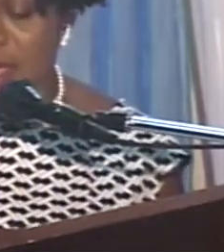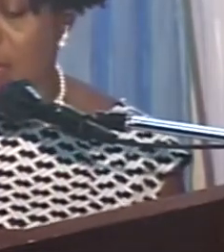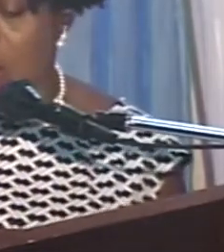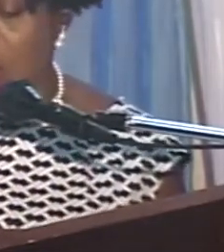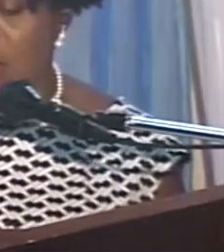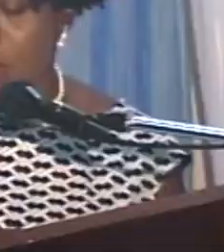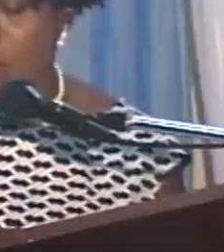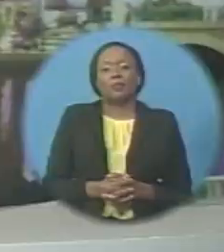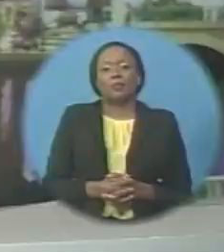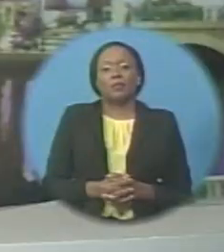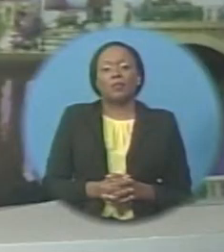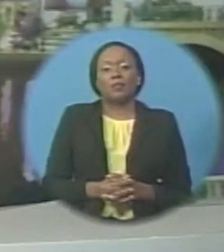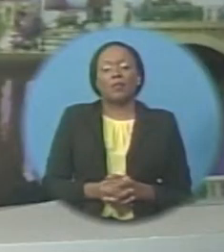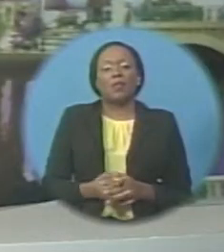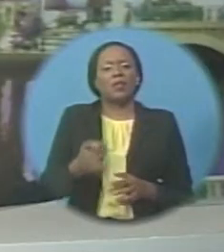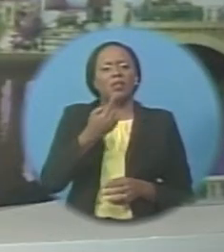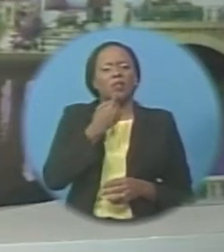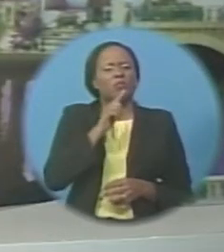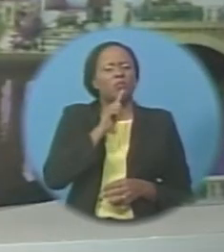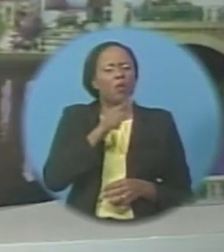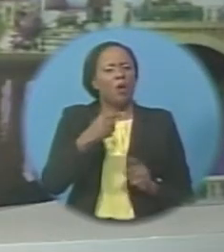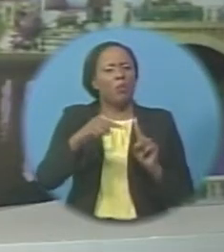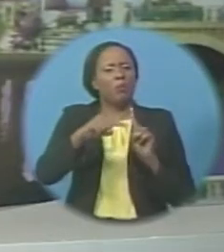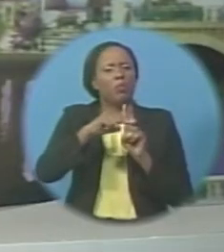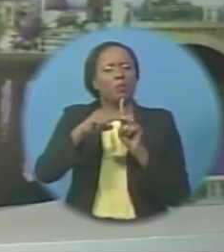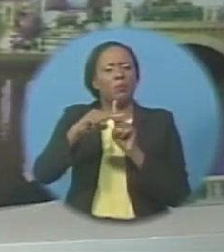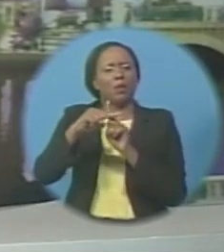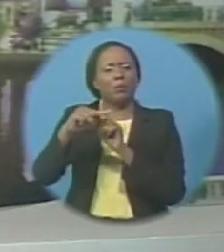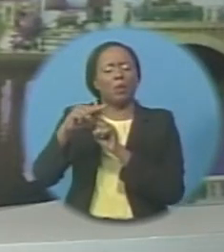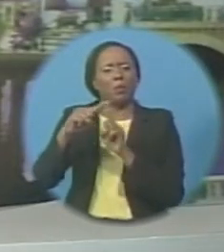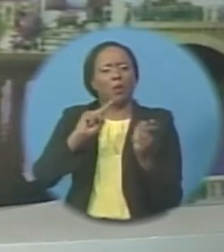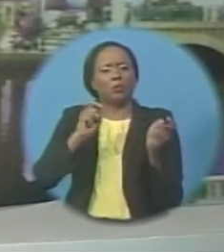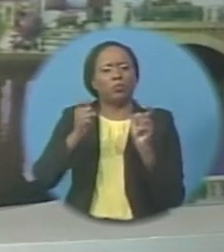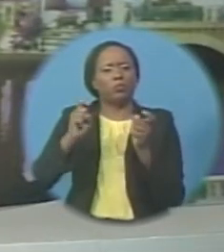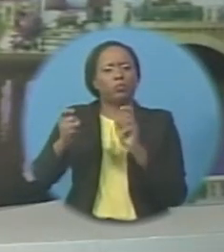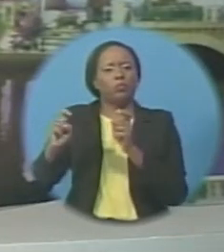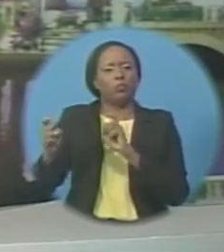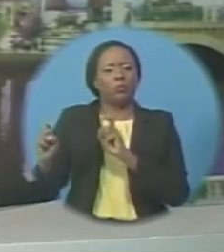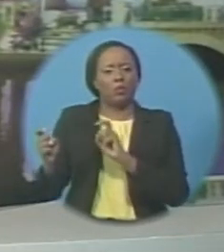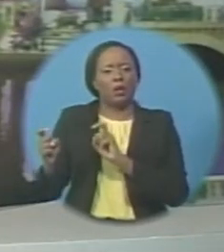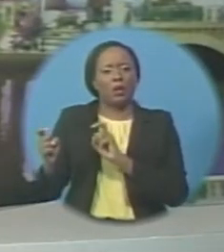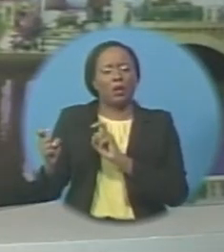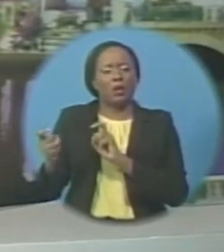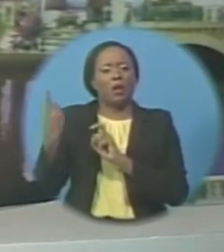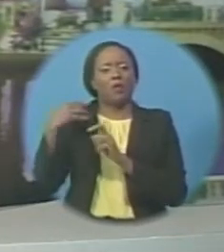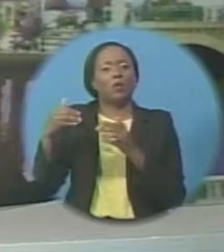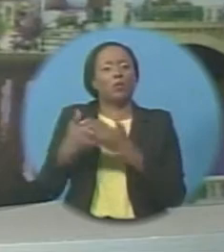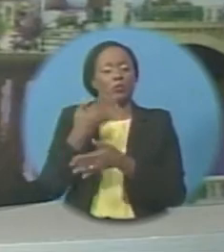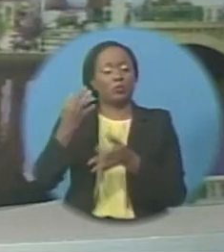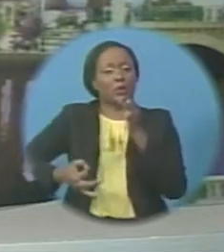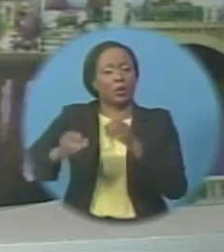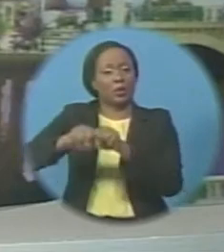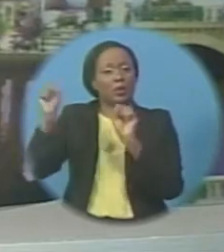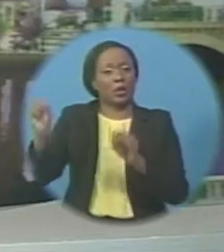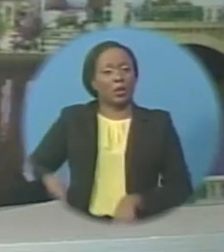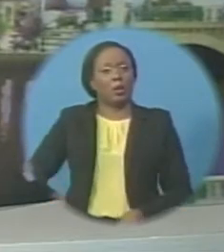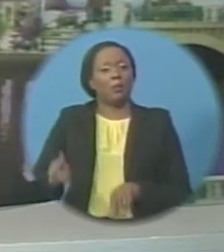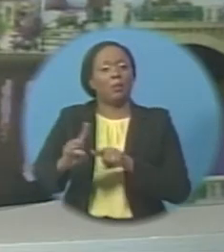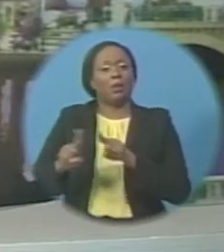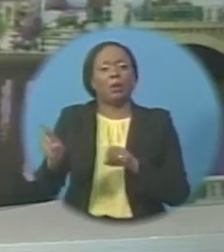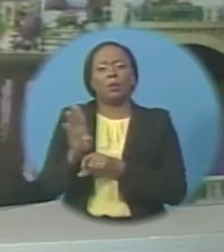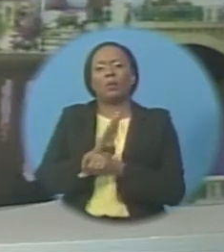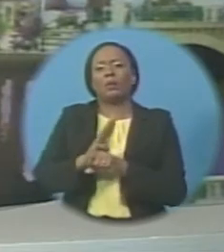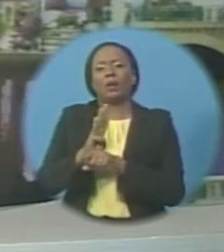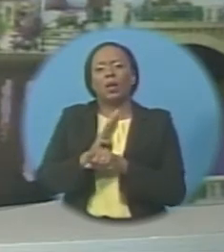sexes. Ms. Ramsey noted that there have been positive changes to the present-day system, but added that the country is